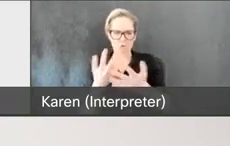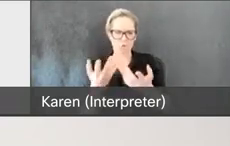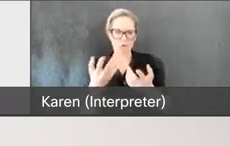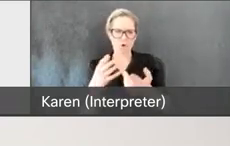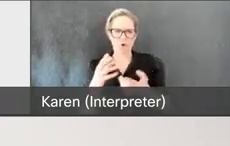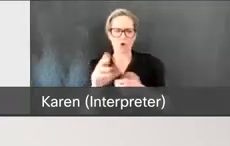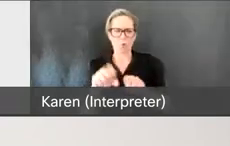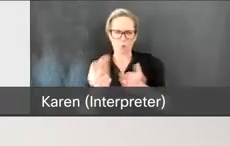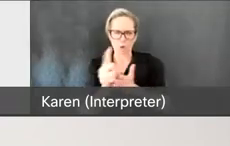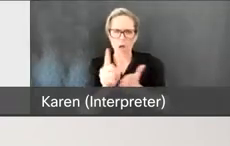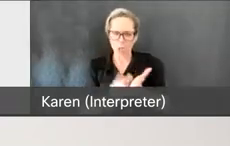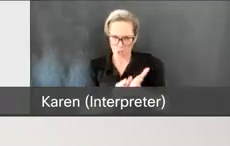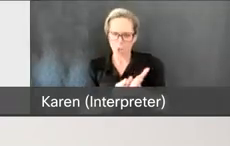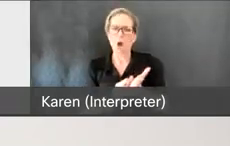criminal